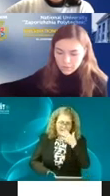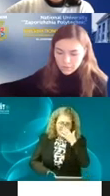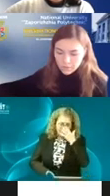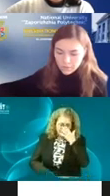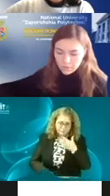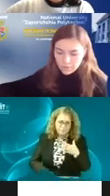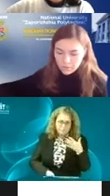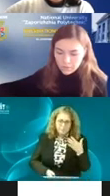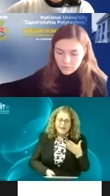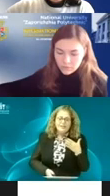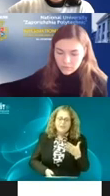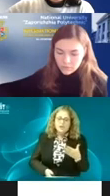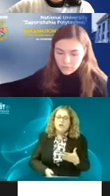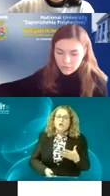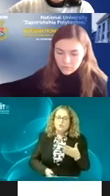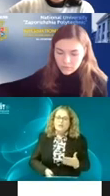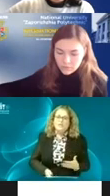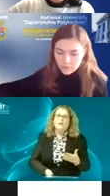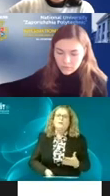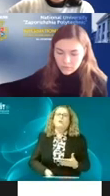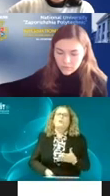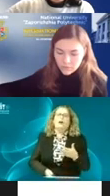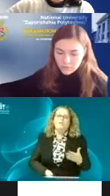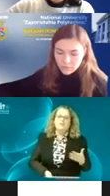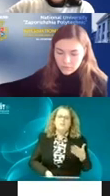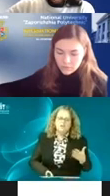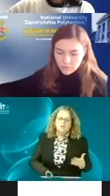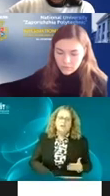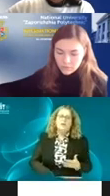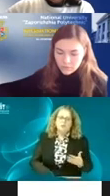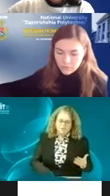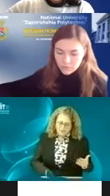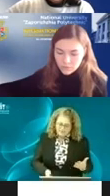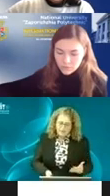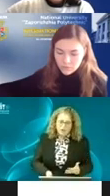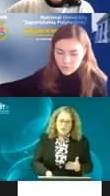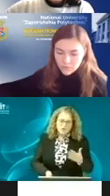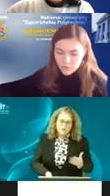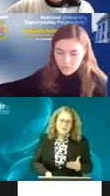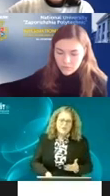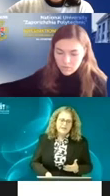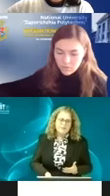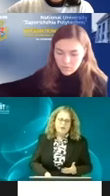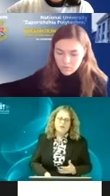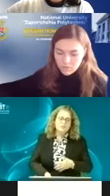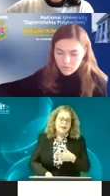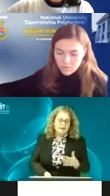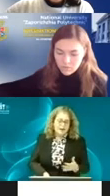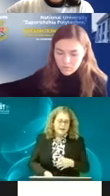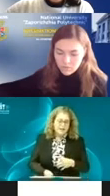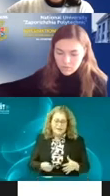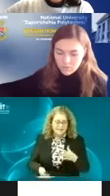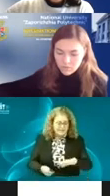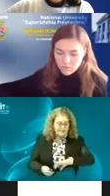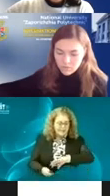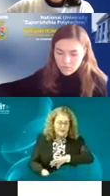our life, in addition to just be able to do everything digital using speech. So this is the game changers.